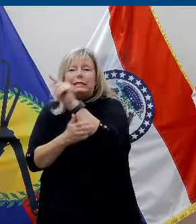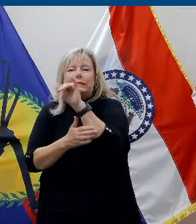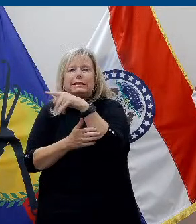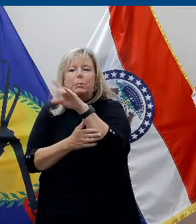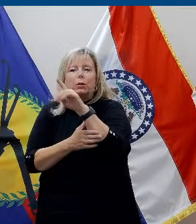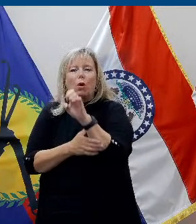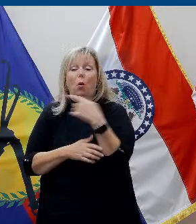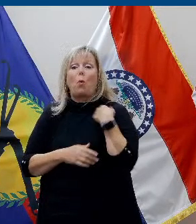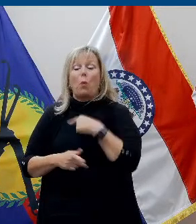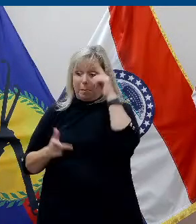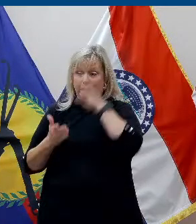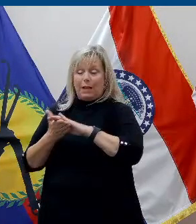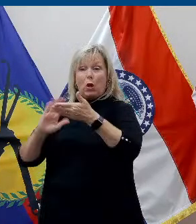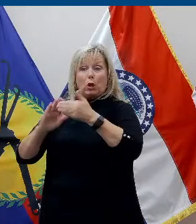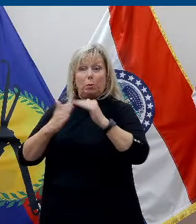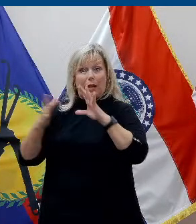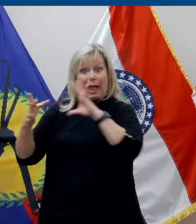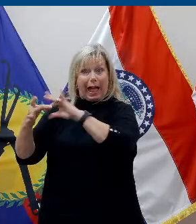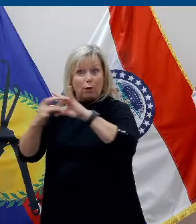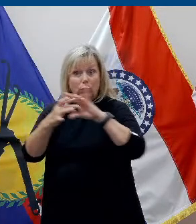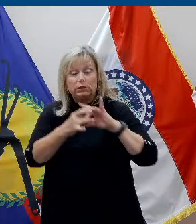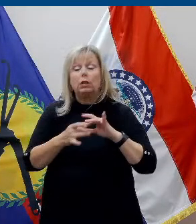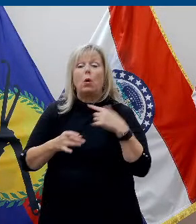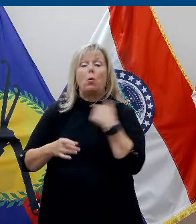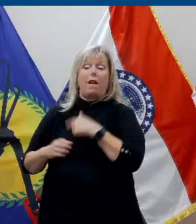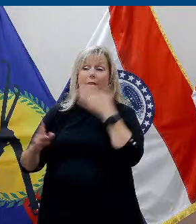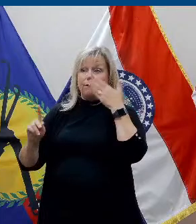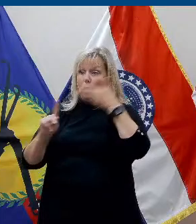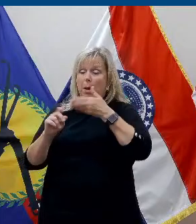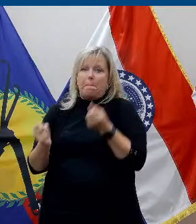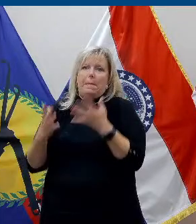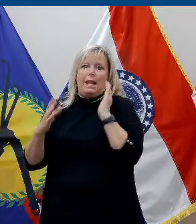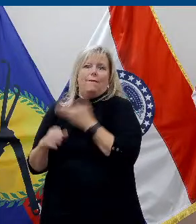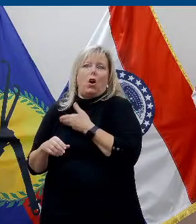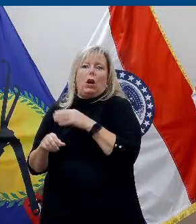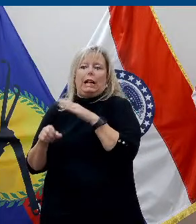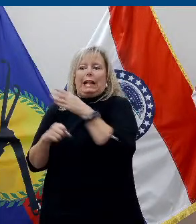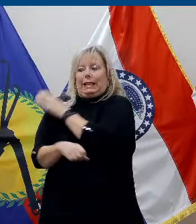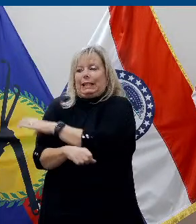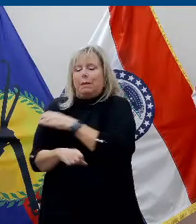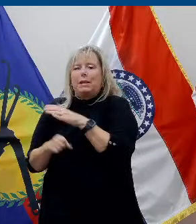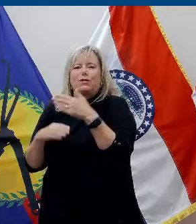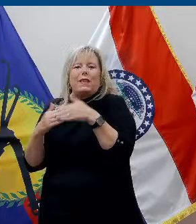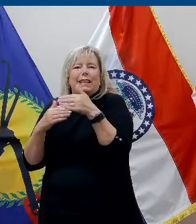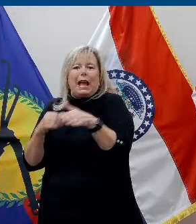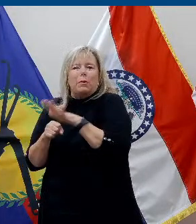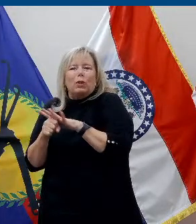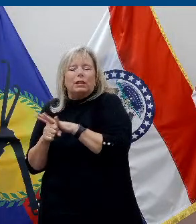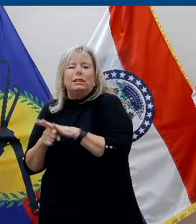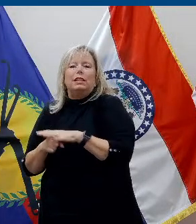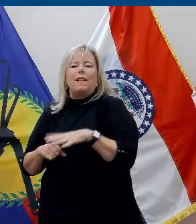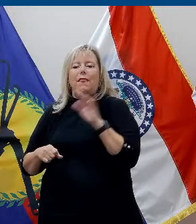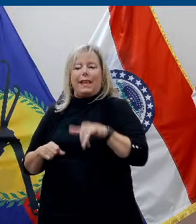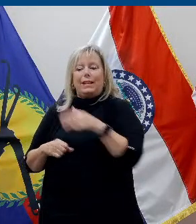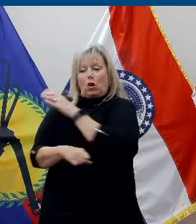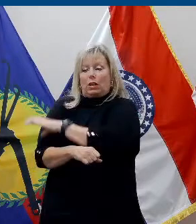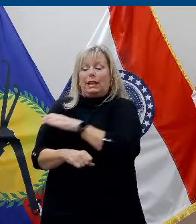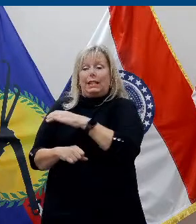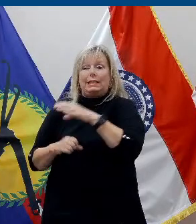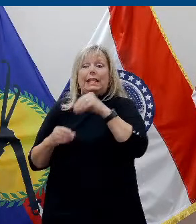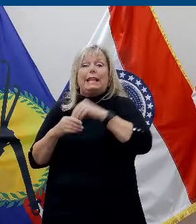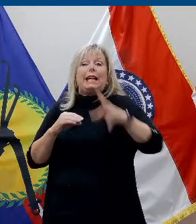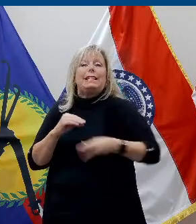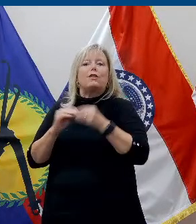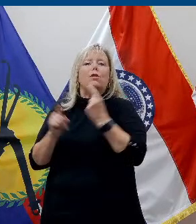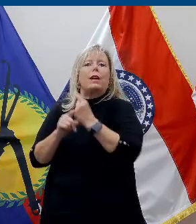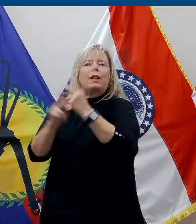We believe in community outreach. We have been focusing many of our neighborhood clinics. This is neighborhood clinics that are in addition to the